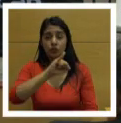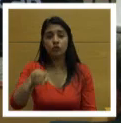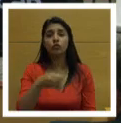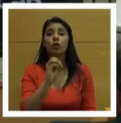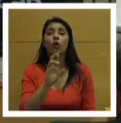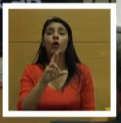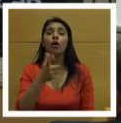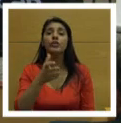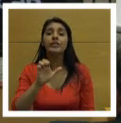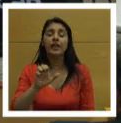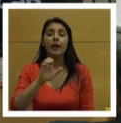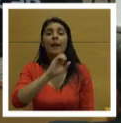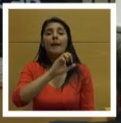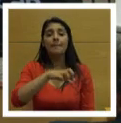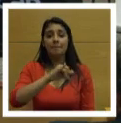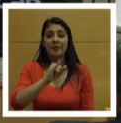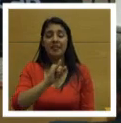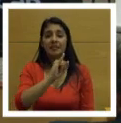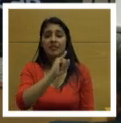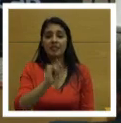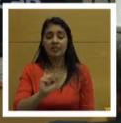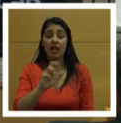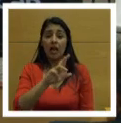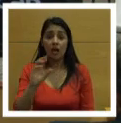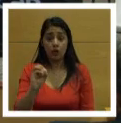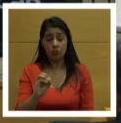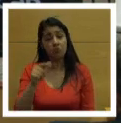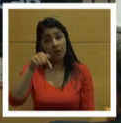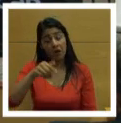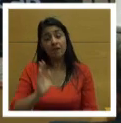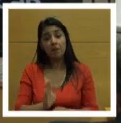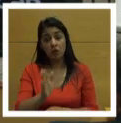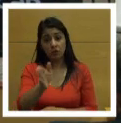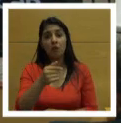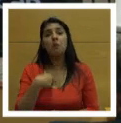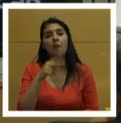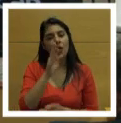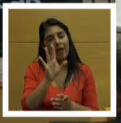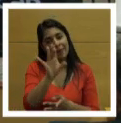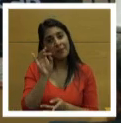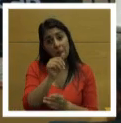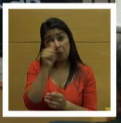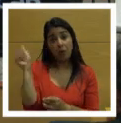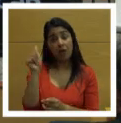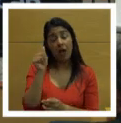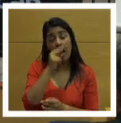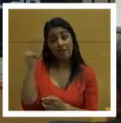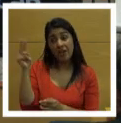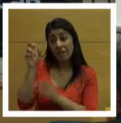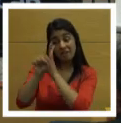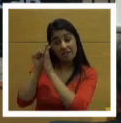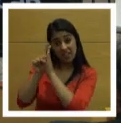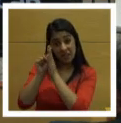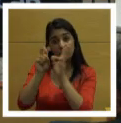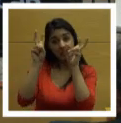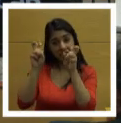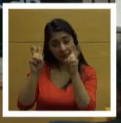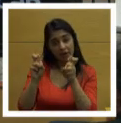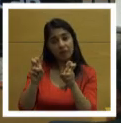Astudillo. Continuando con este seminario, los invitamos a ver el siguiente video en relación con la temática que nos convoca.